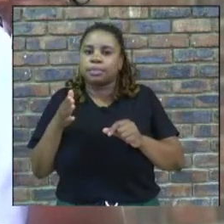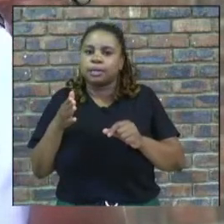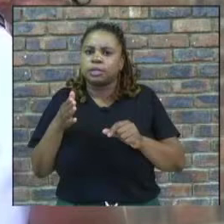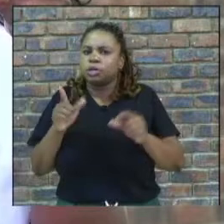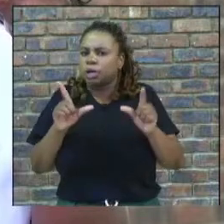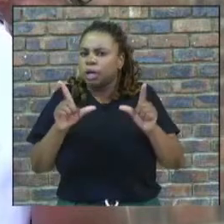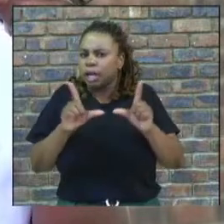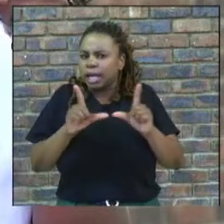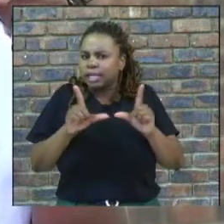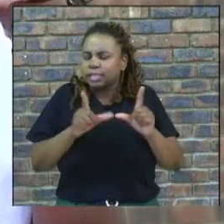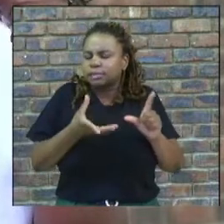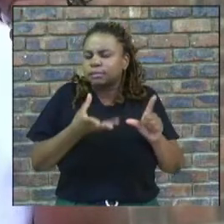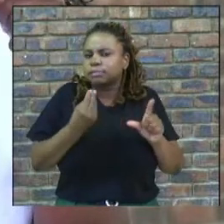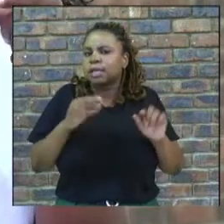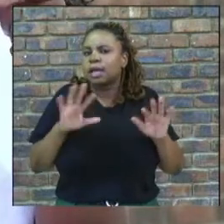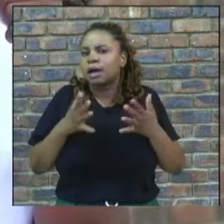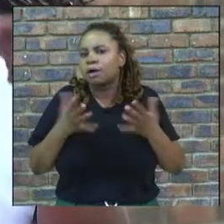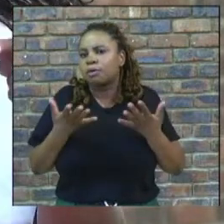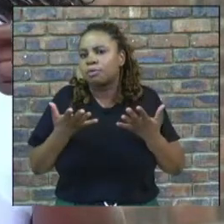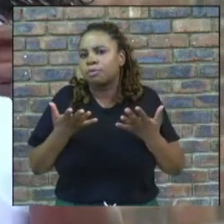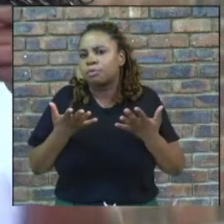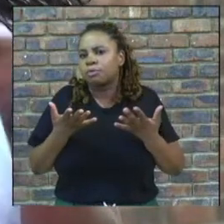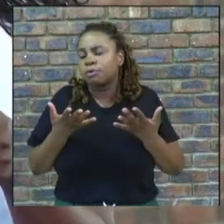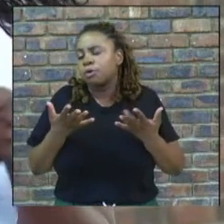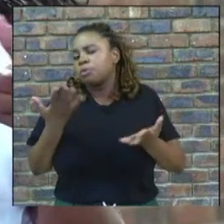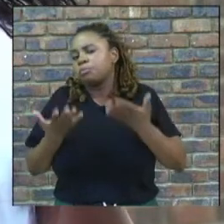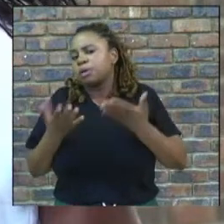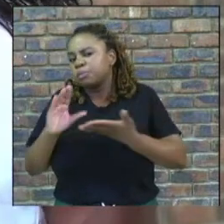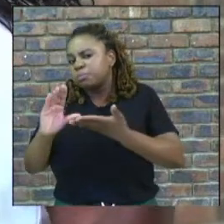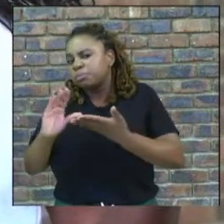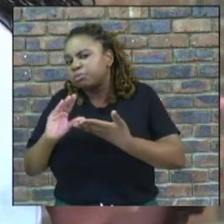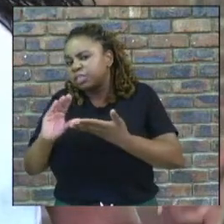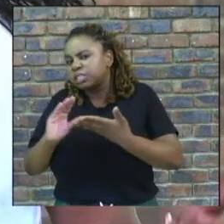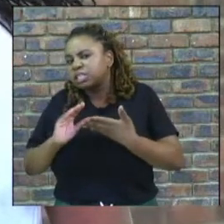fela, ebe tšhelete ya ho mine yona ya ho chepa